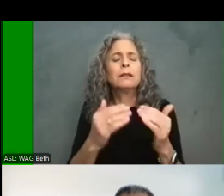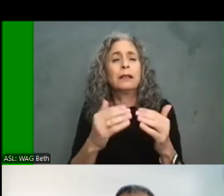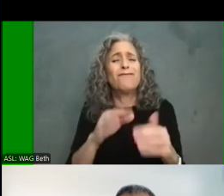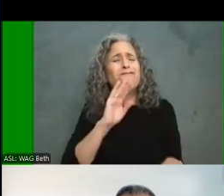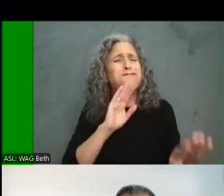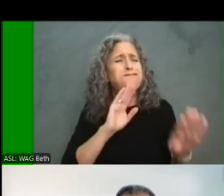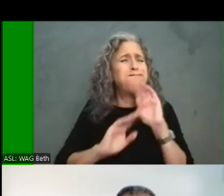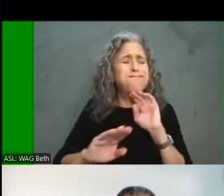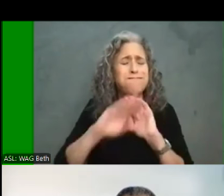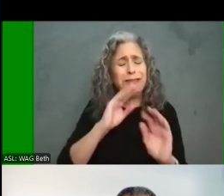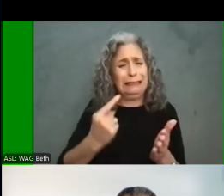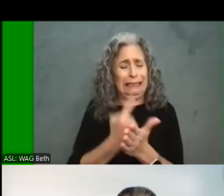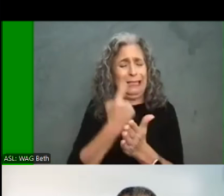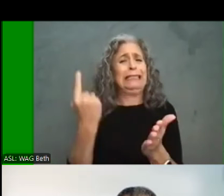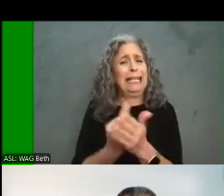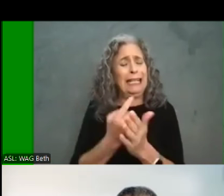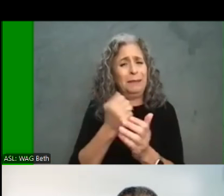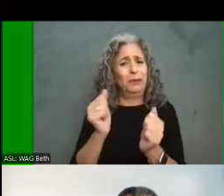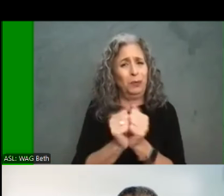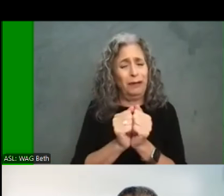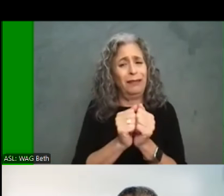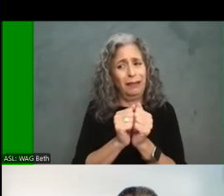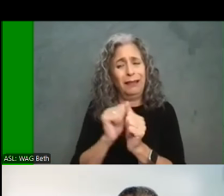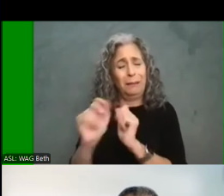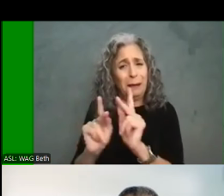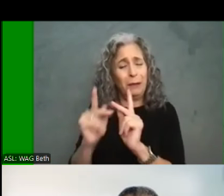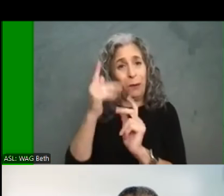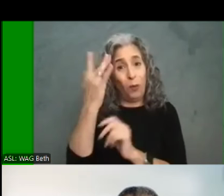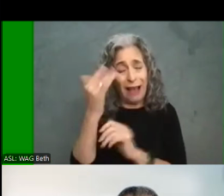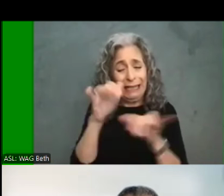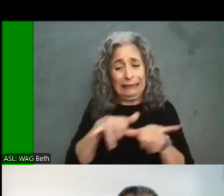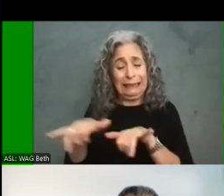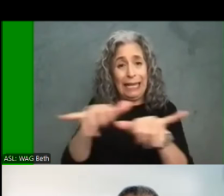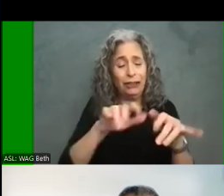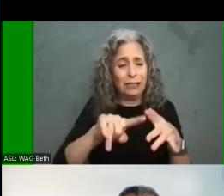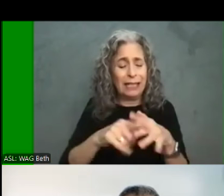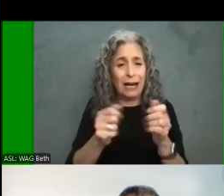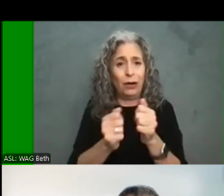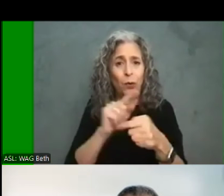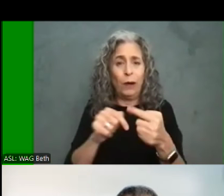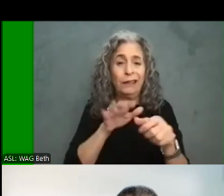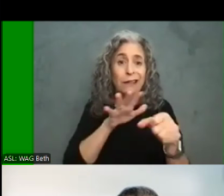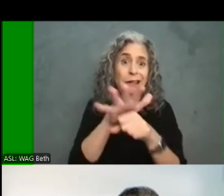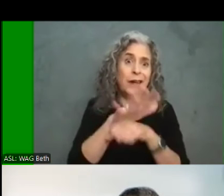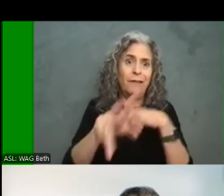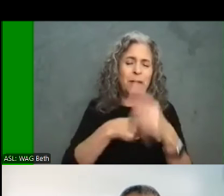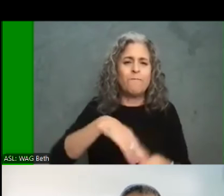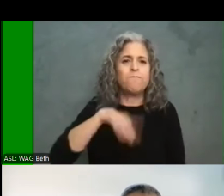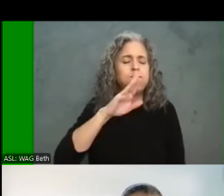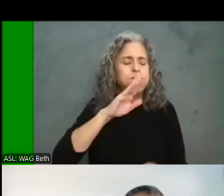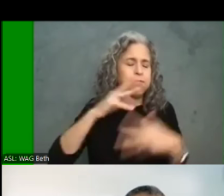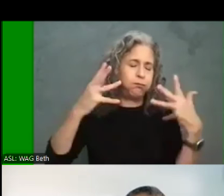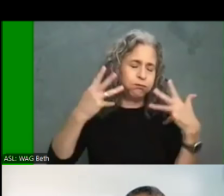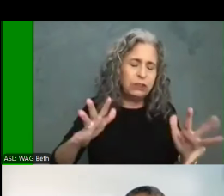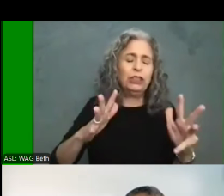frustration amongst some of us. Standards usually start when enough people are frustrated